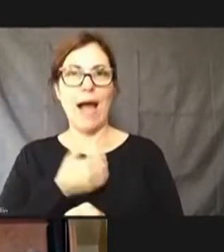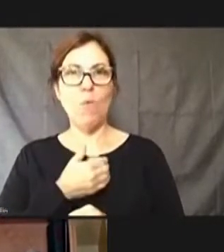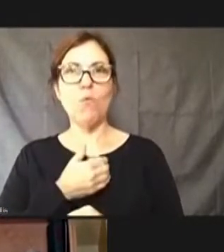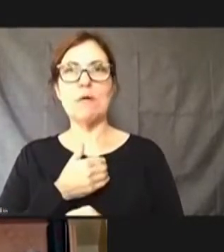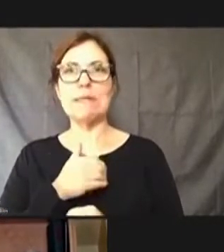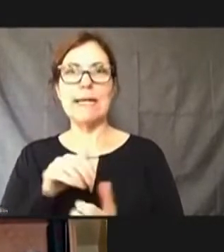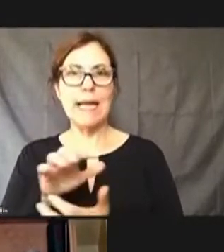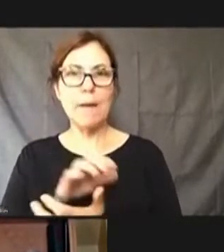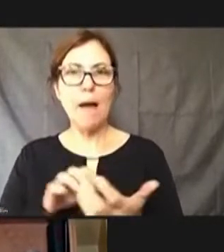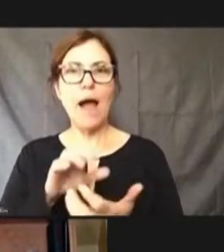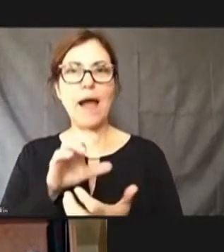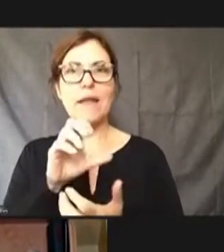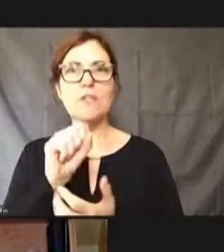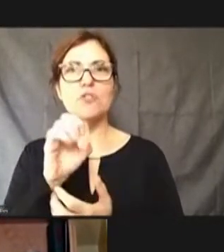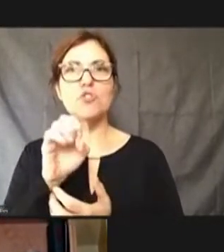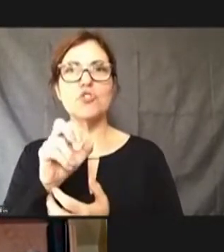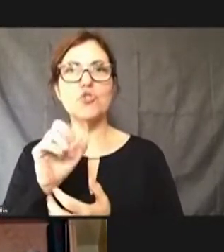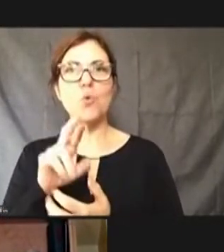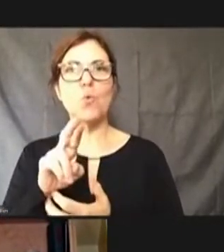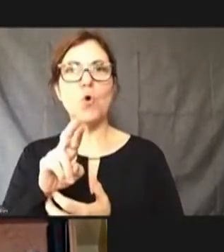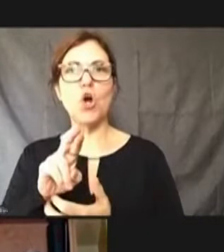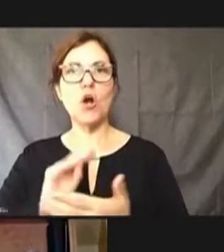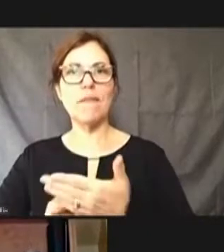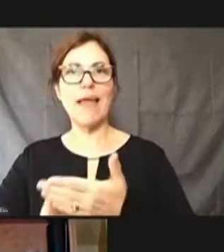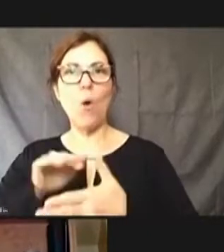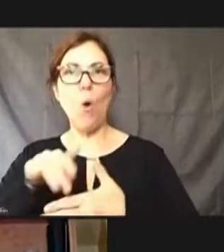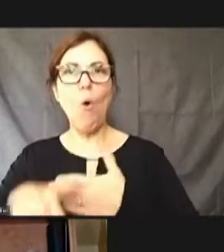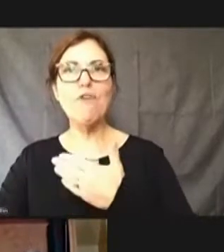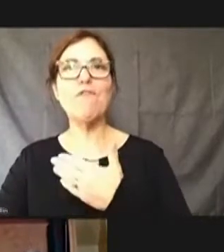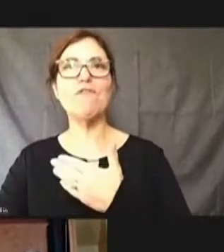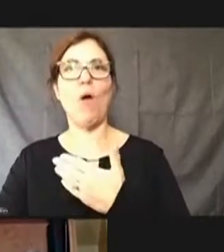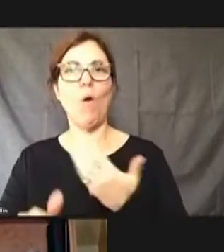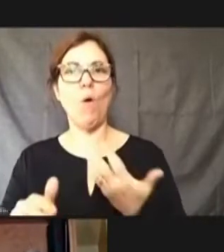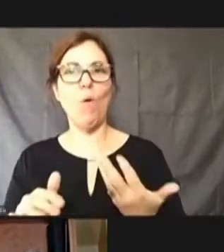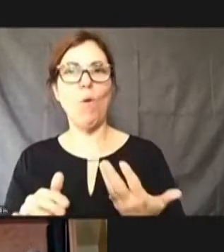in addition to playing a role in what ALCOSAN is trying to do by